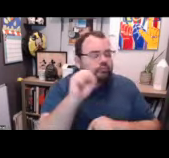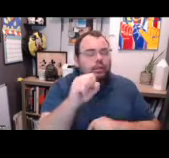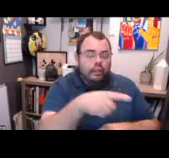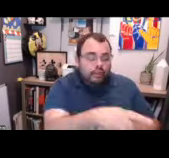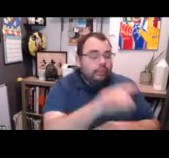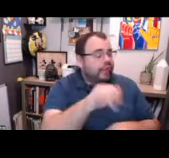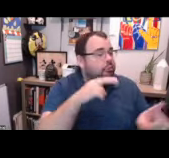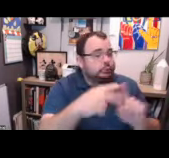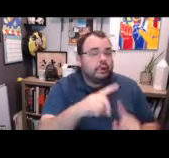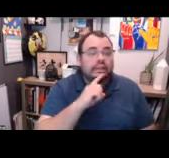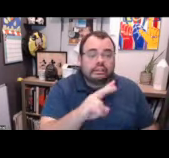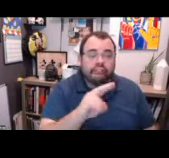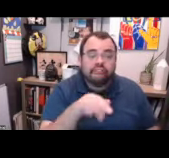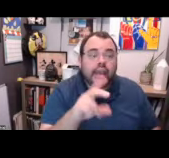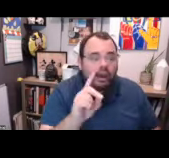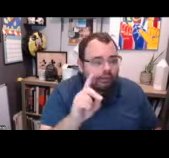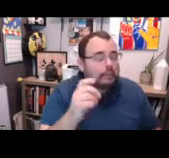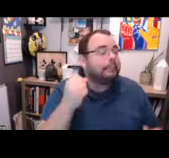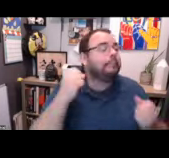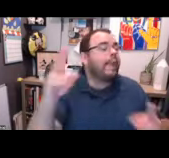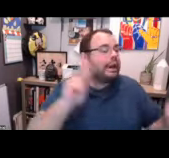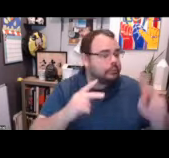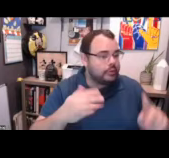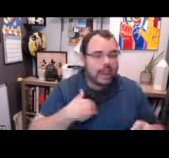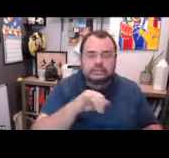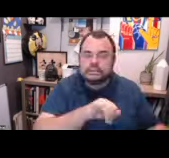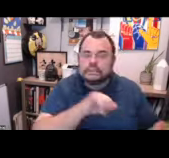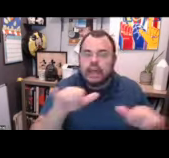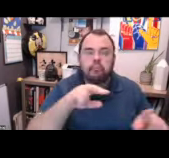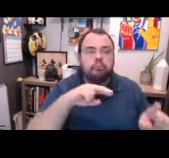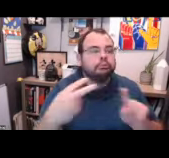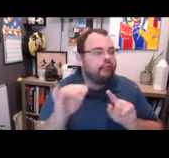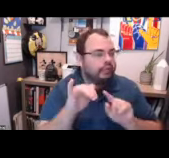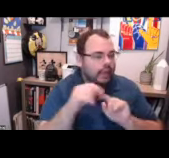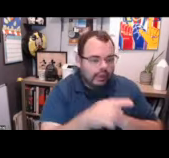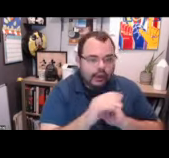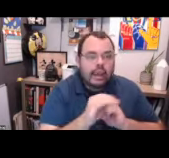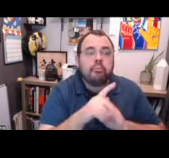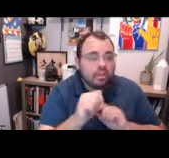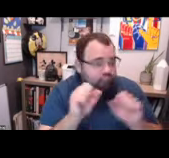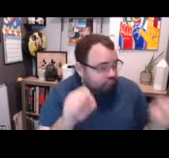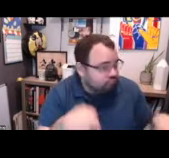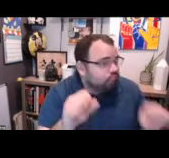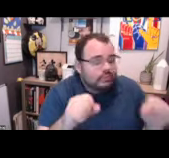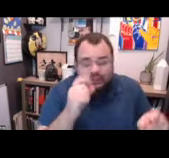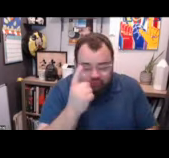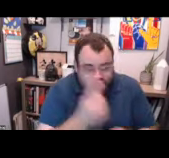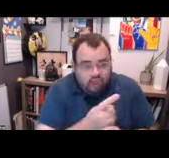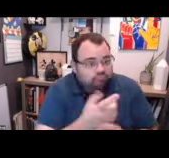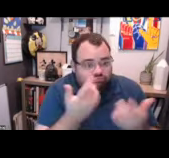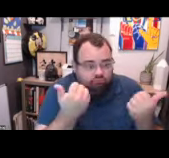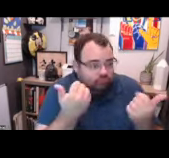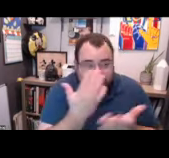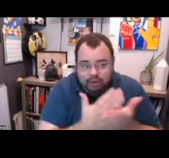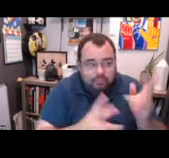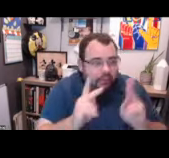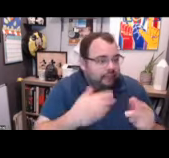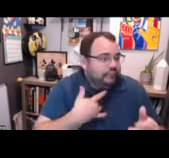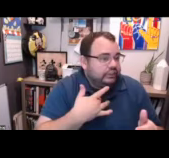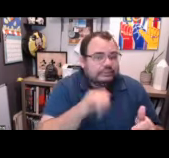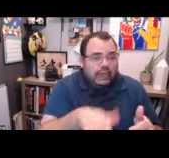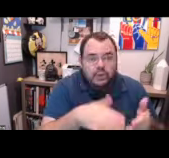Okay, that's a very popular point of view. It's a very valid point of view. A lot of people have that same perspective and